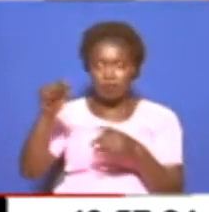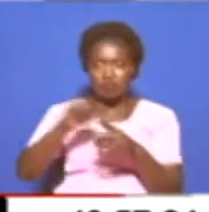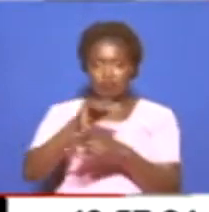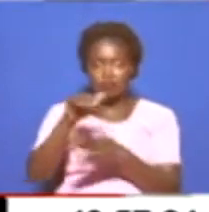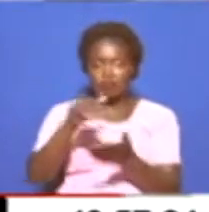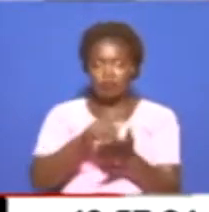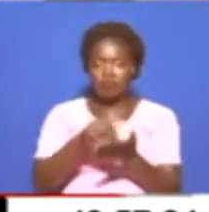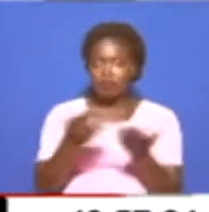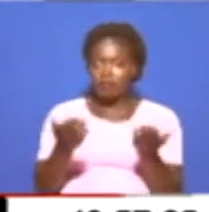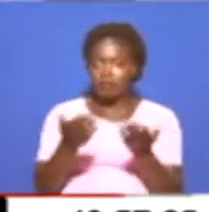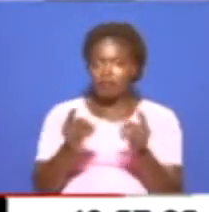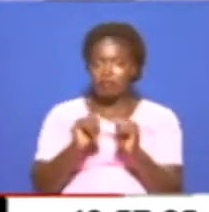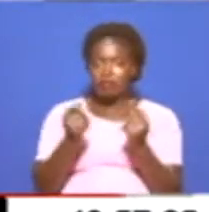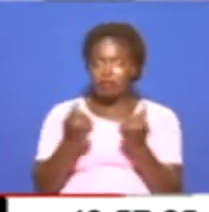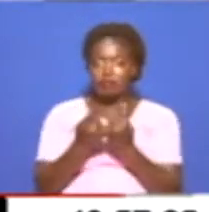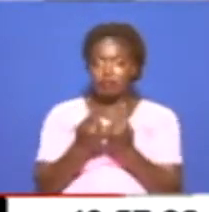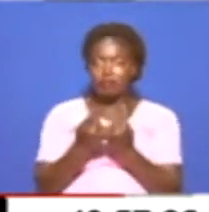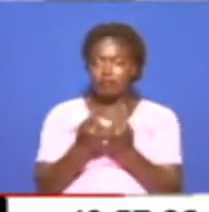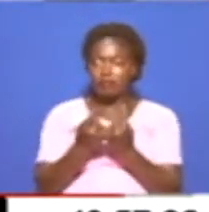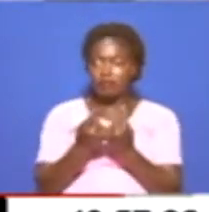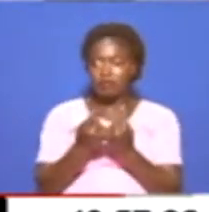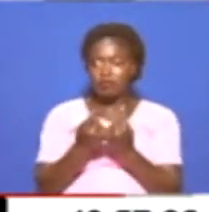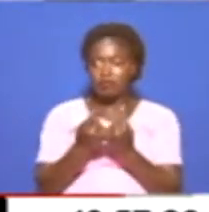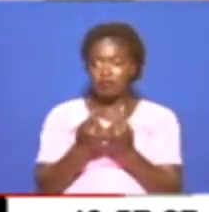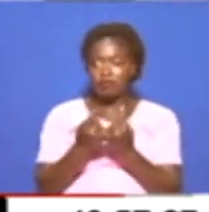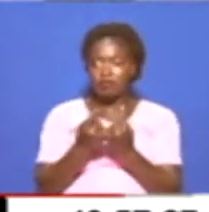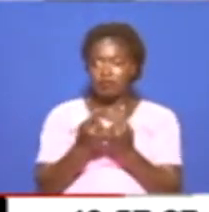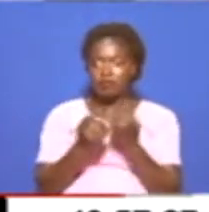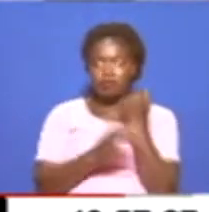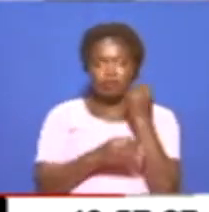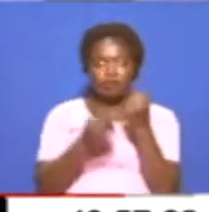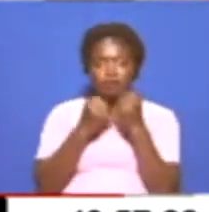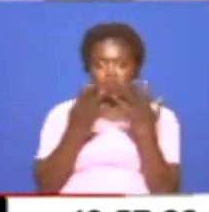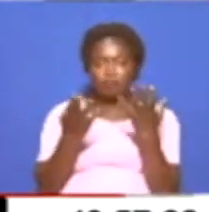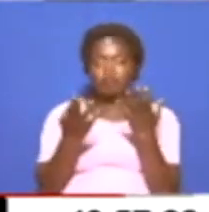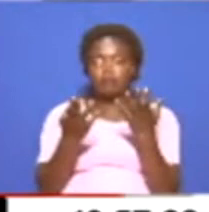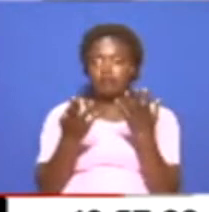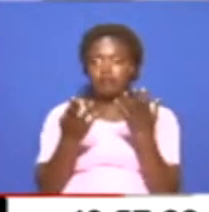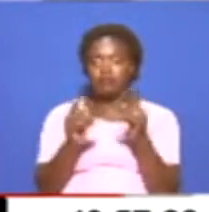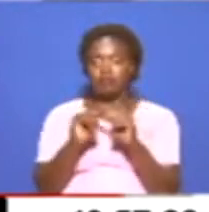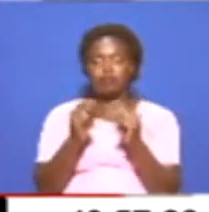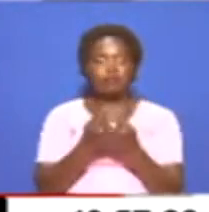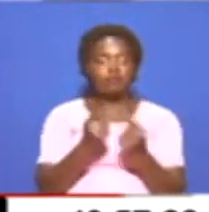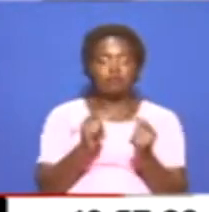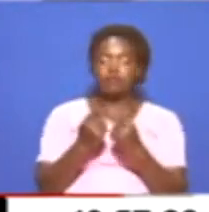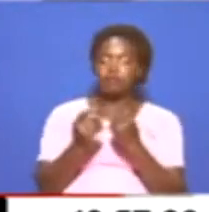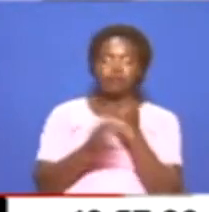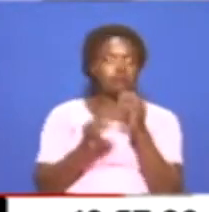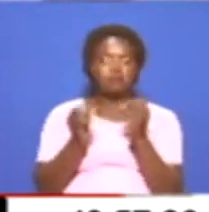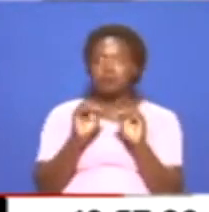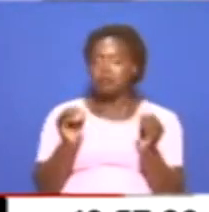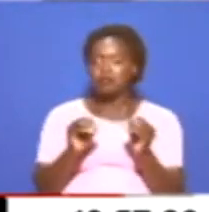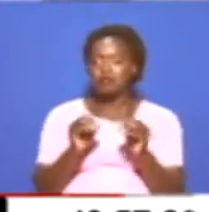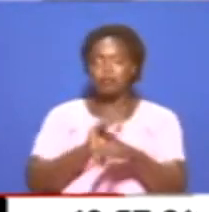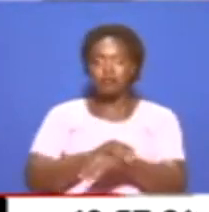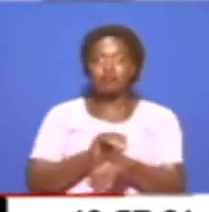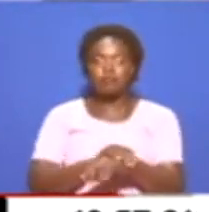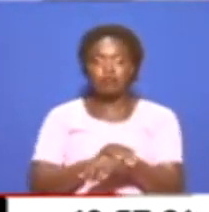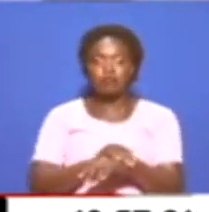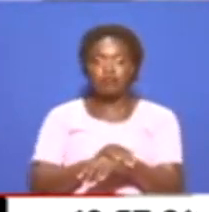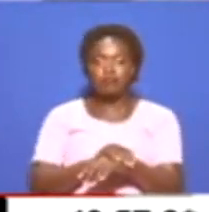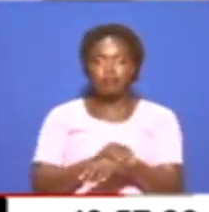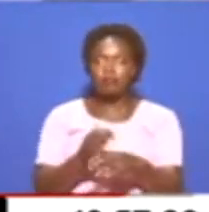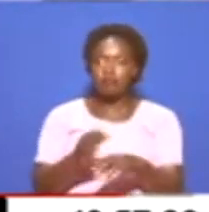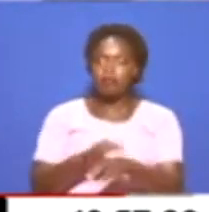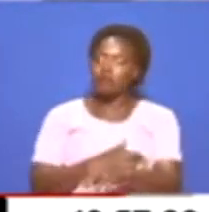on our tribal linings, mm-hmm. which is not a bad thing. I mean, yeah. tribes are not a bad thing. Mm-hmm. I mean, it's a good thing to be a Kikuyu. It's a good